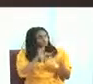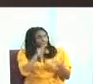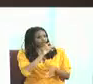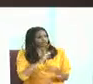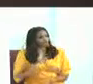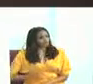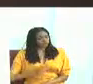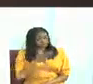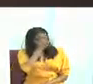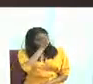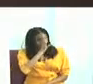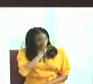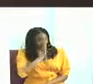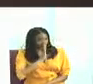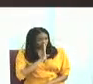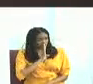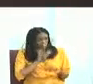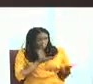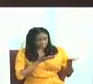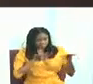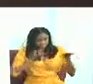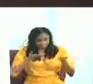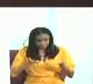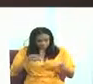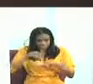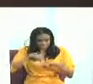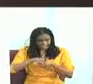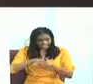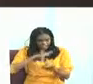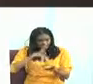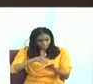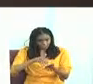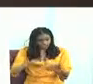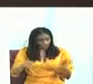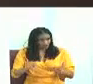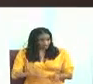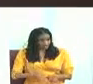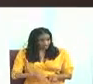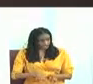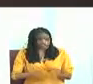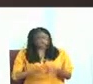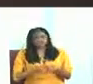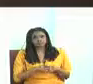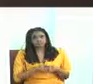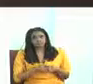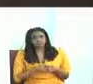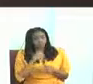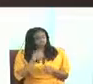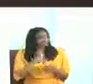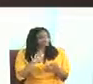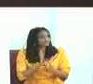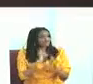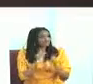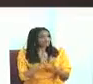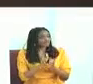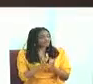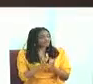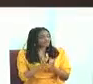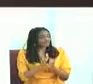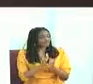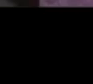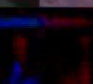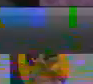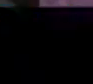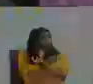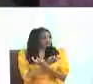he set me down in the midst of the valley, which was full of dry bones. You